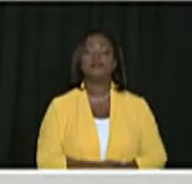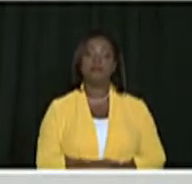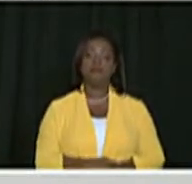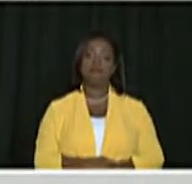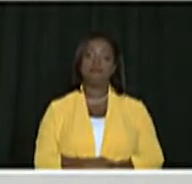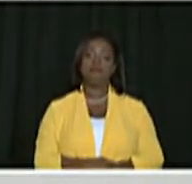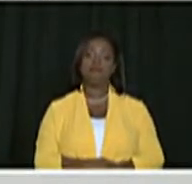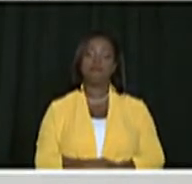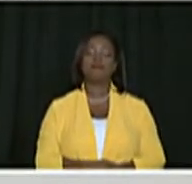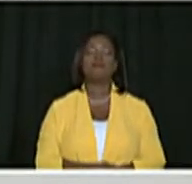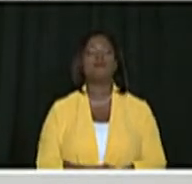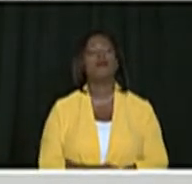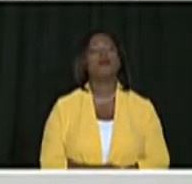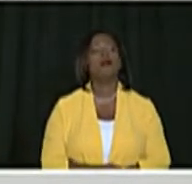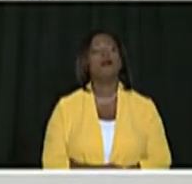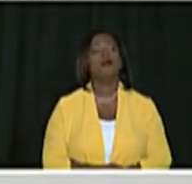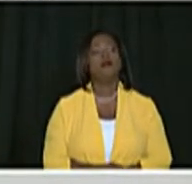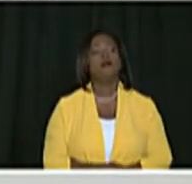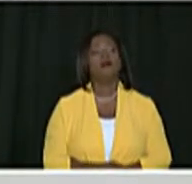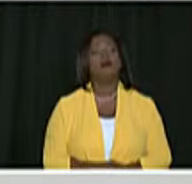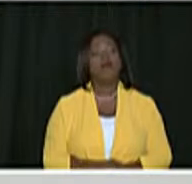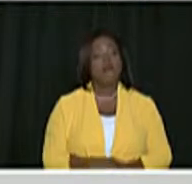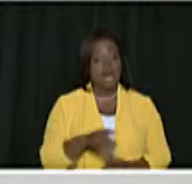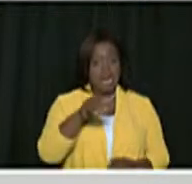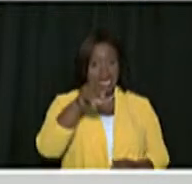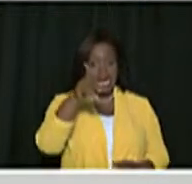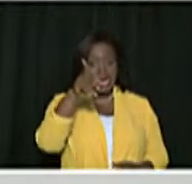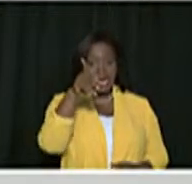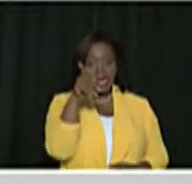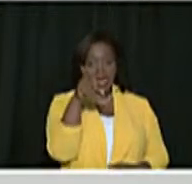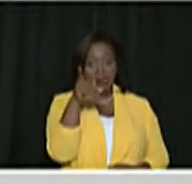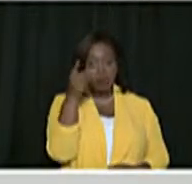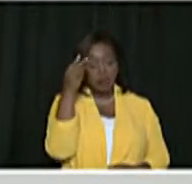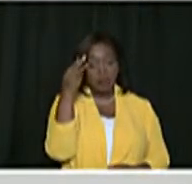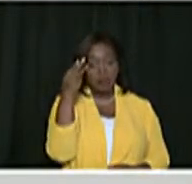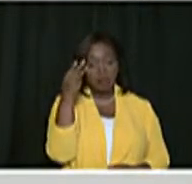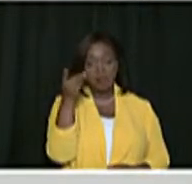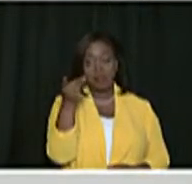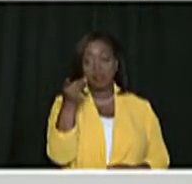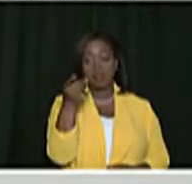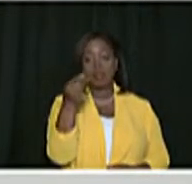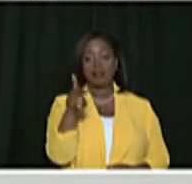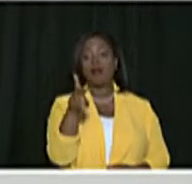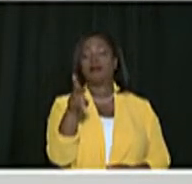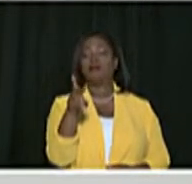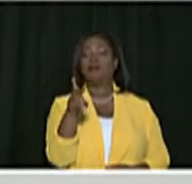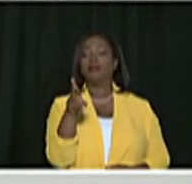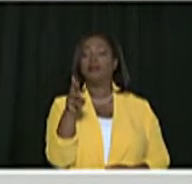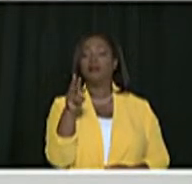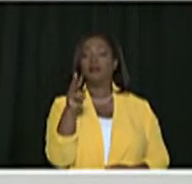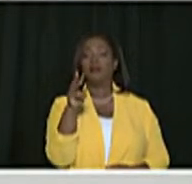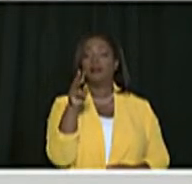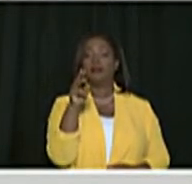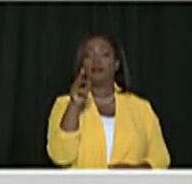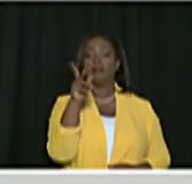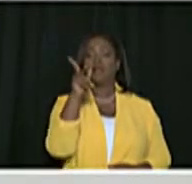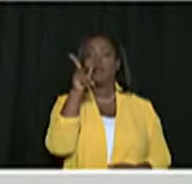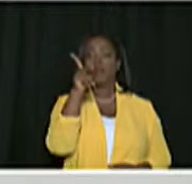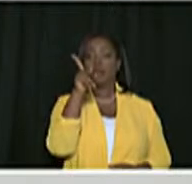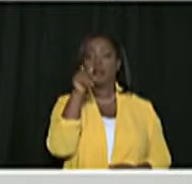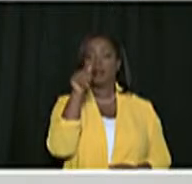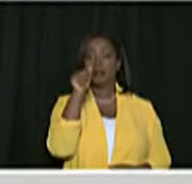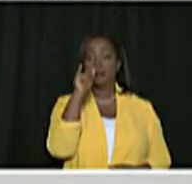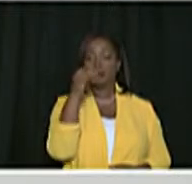discipline have to necessarily be harsh? Help us help some parents and guardians listening to us who are